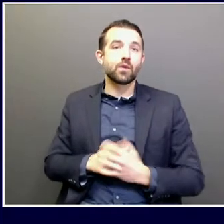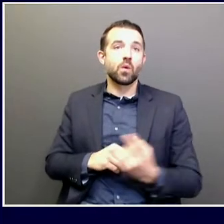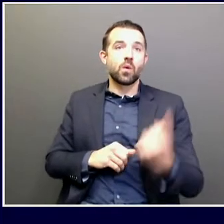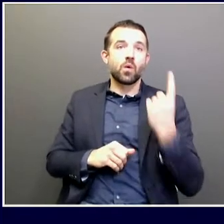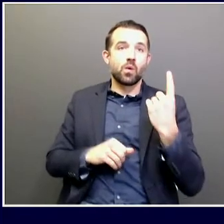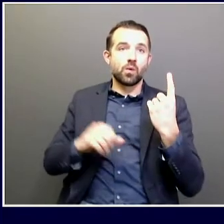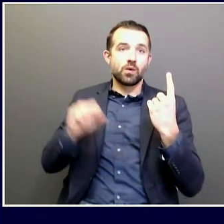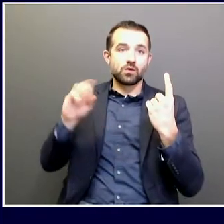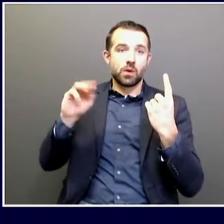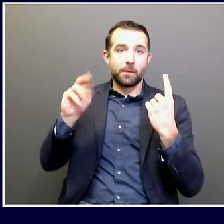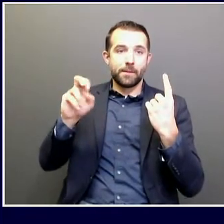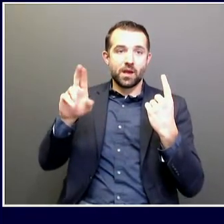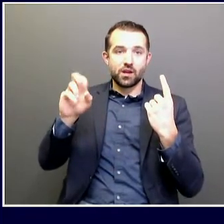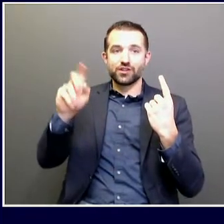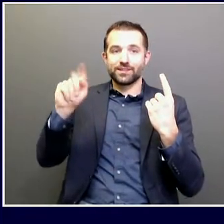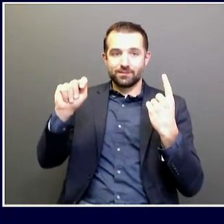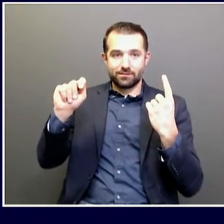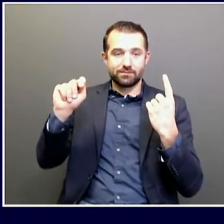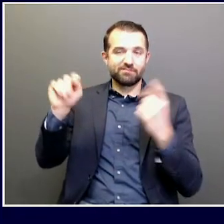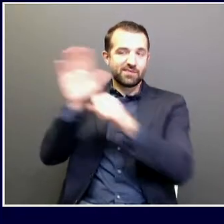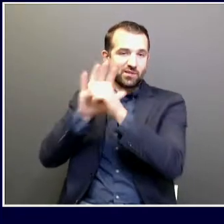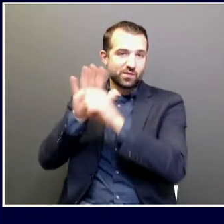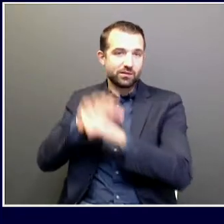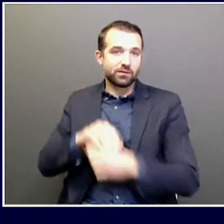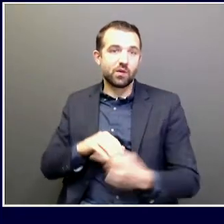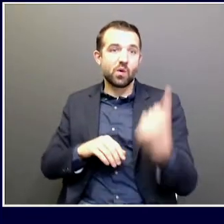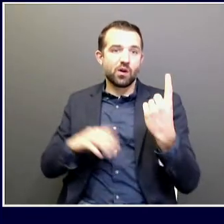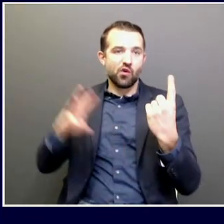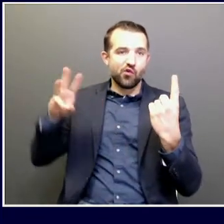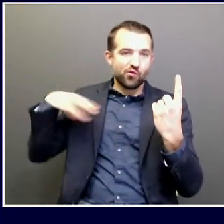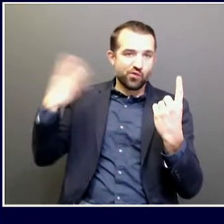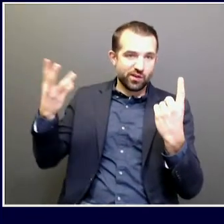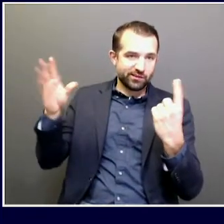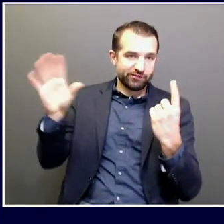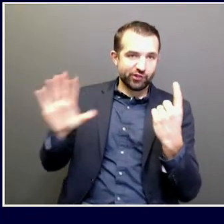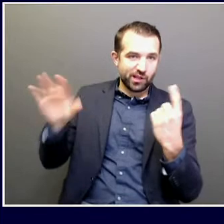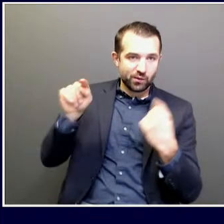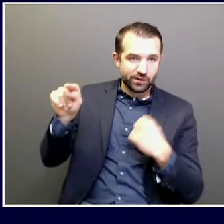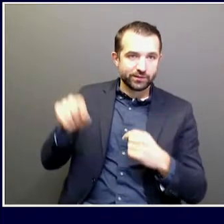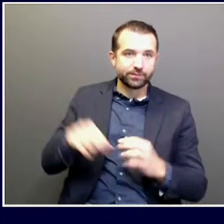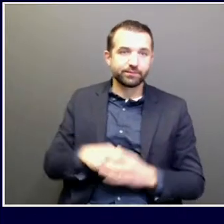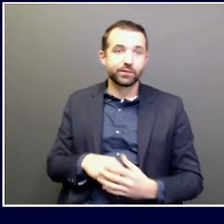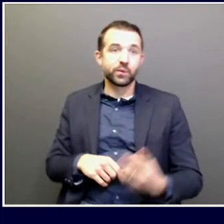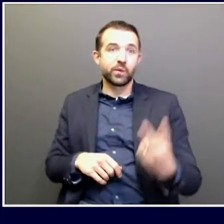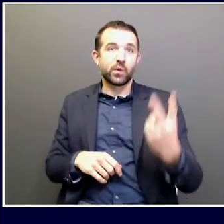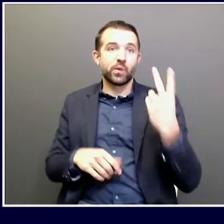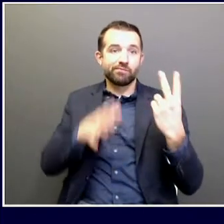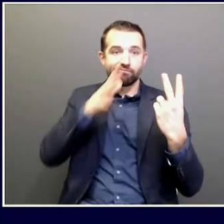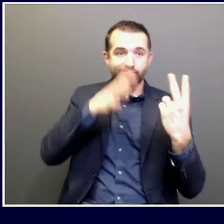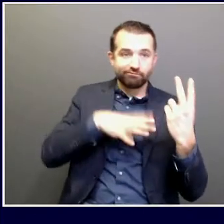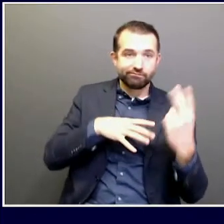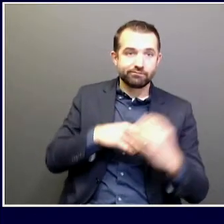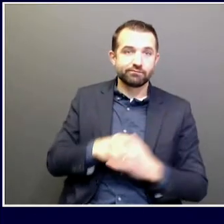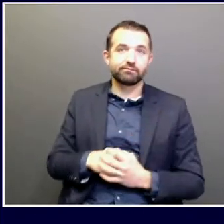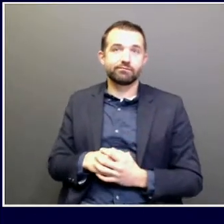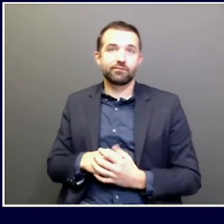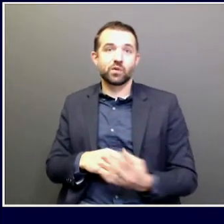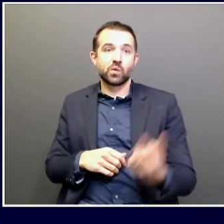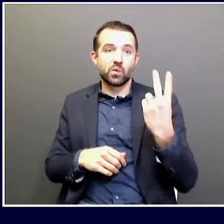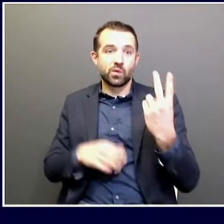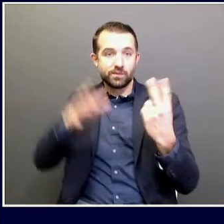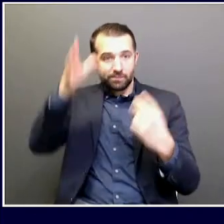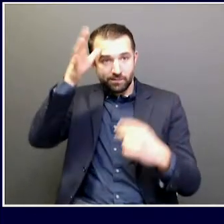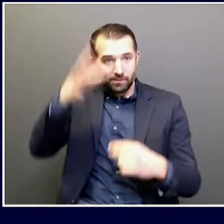Washington County. 2 were women and 6 were men. 2 were in their 50s, 2 were in their